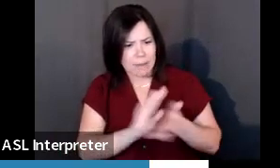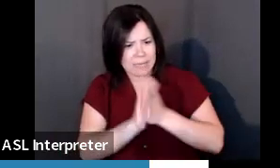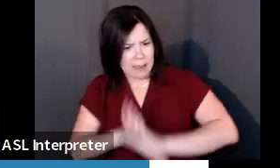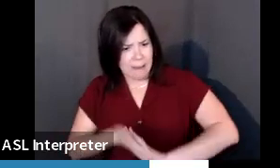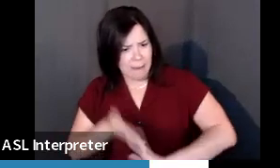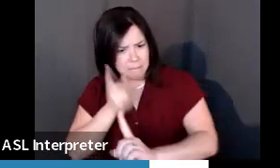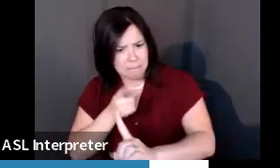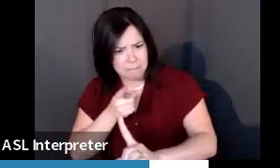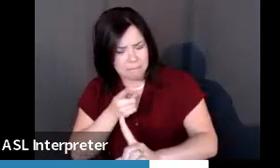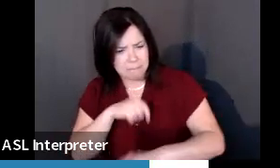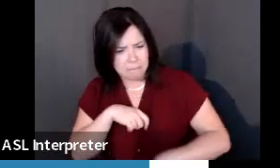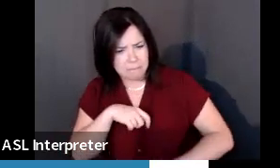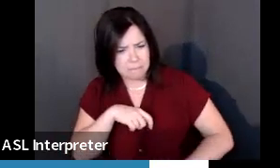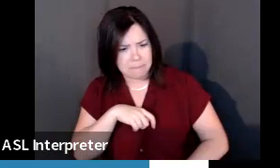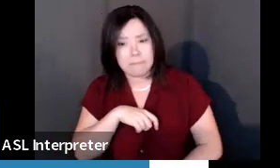that?